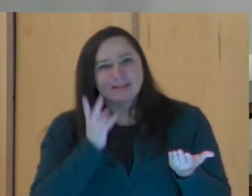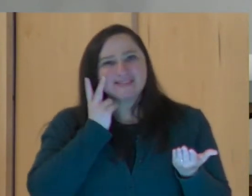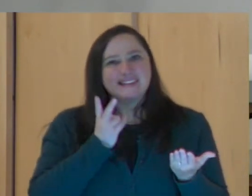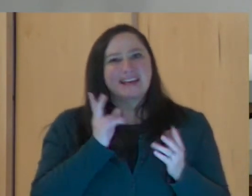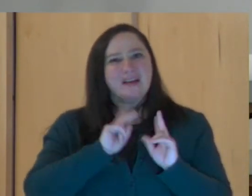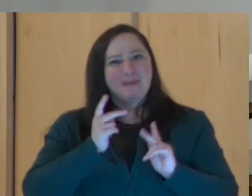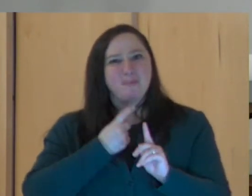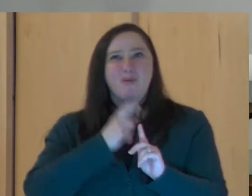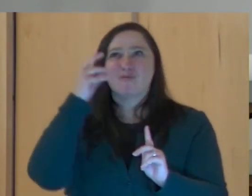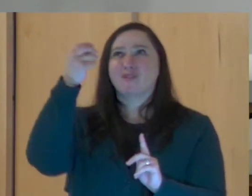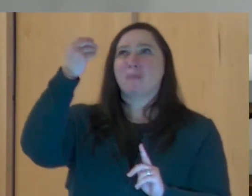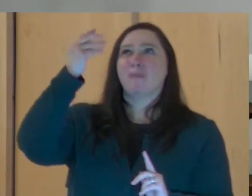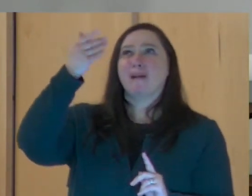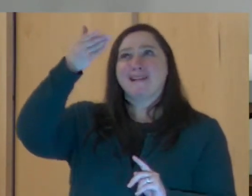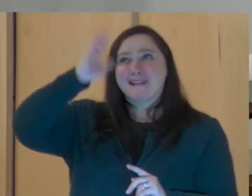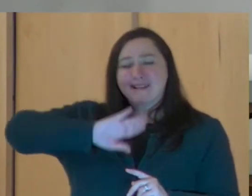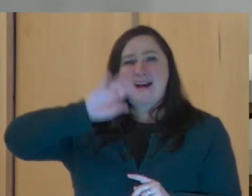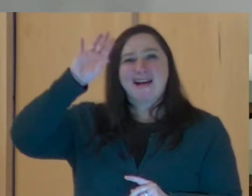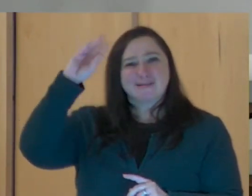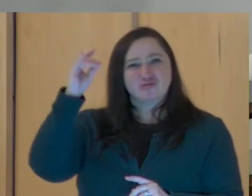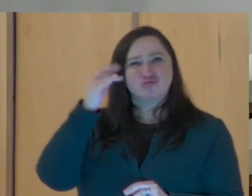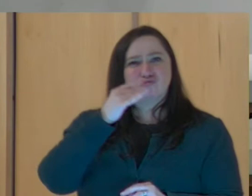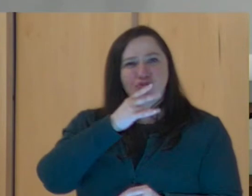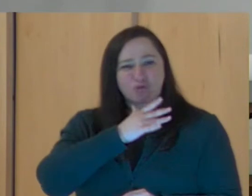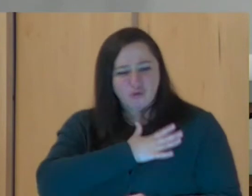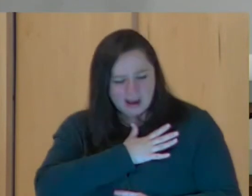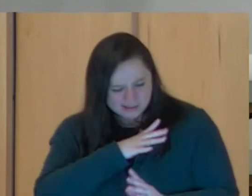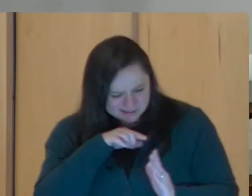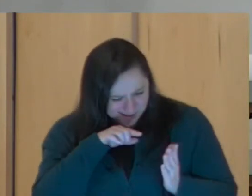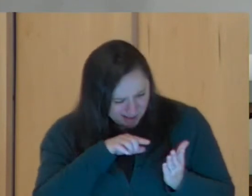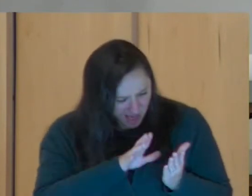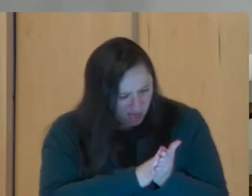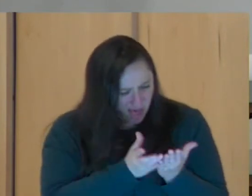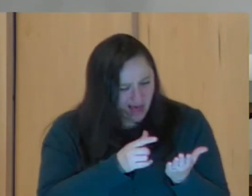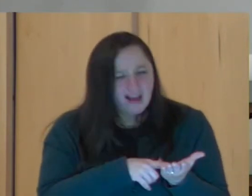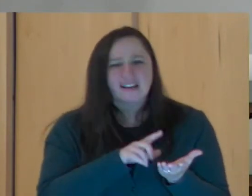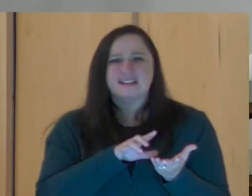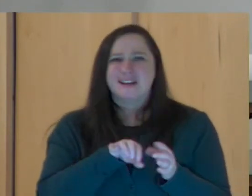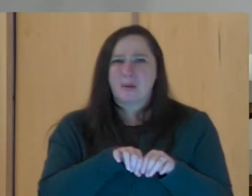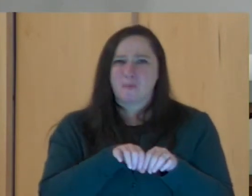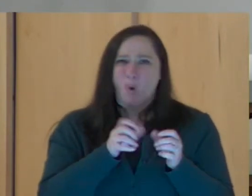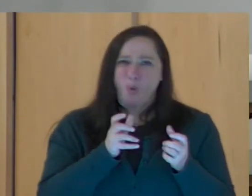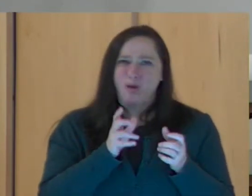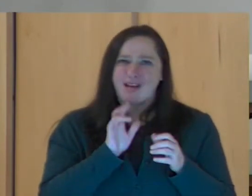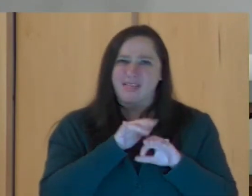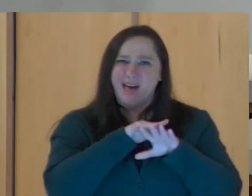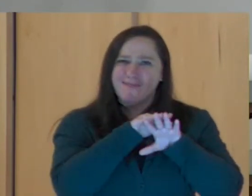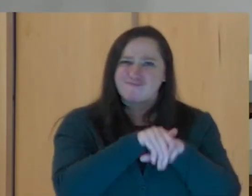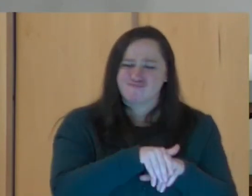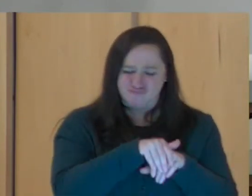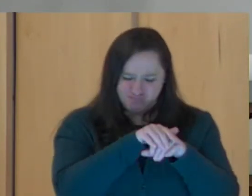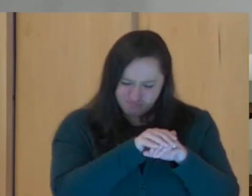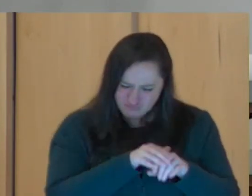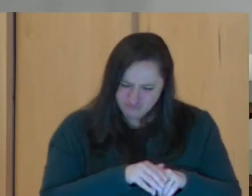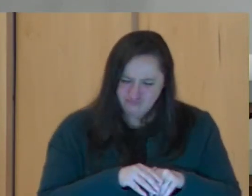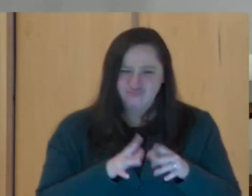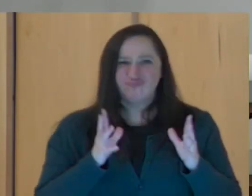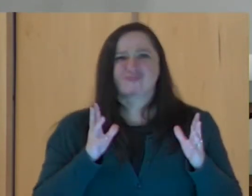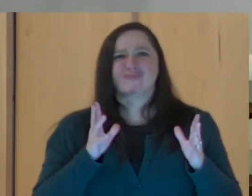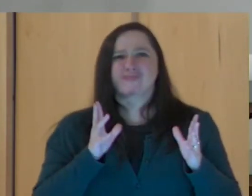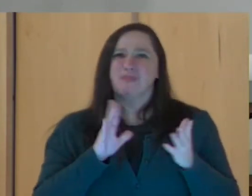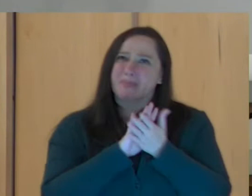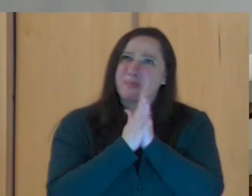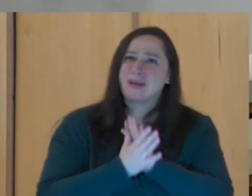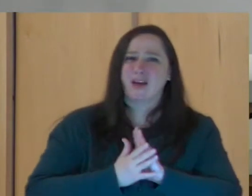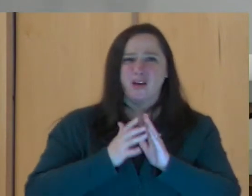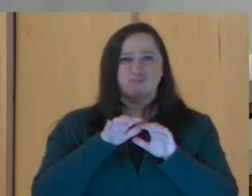have found a way to break out of hypocrisy and to be a child of God,